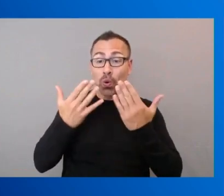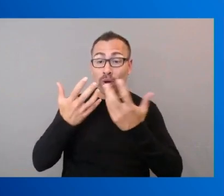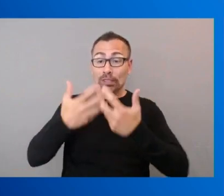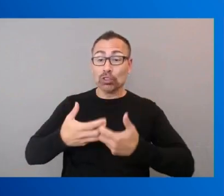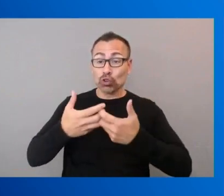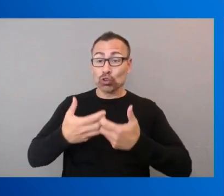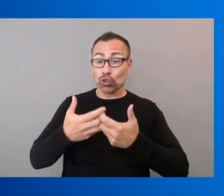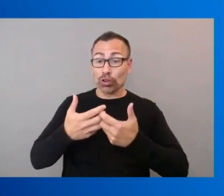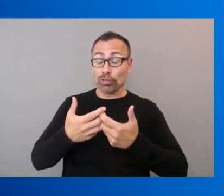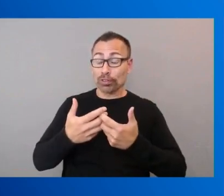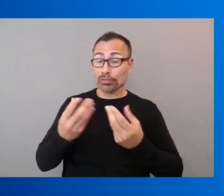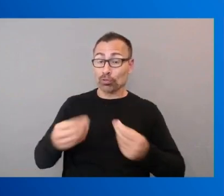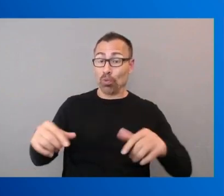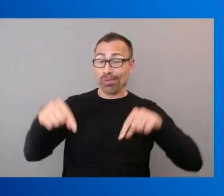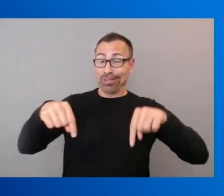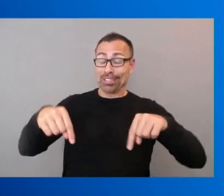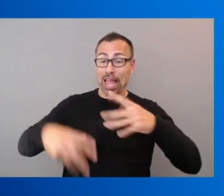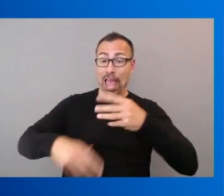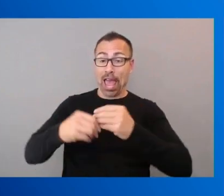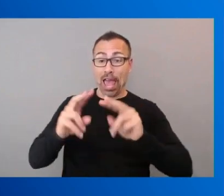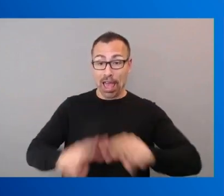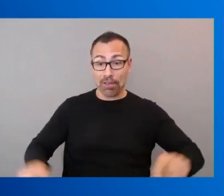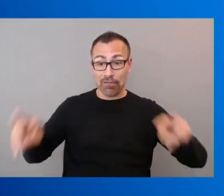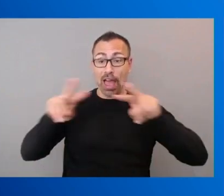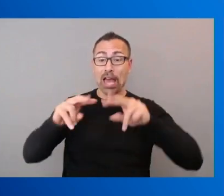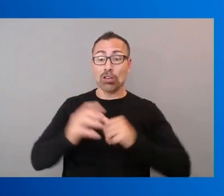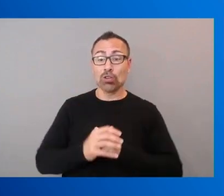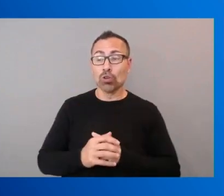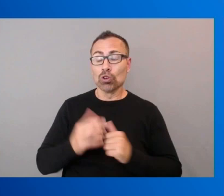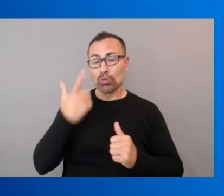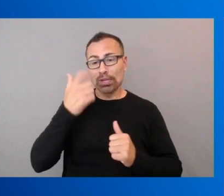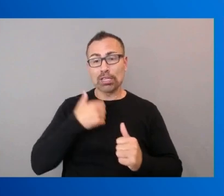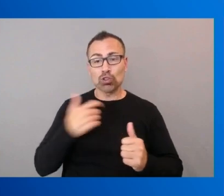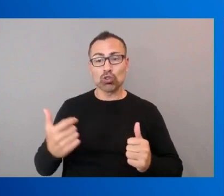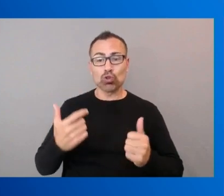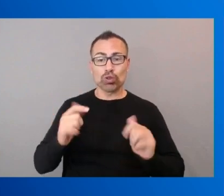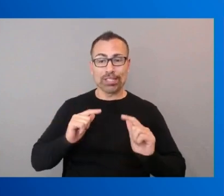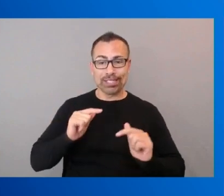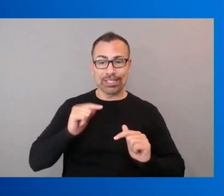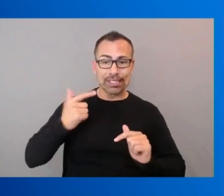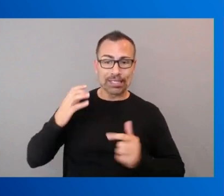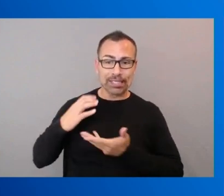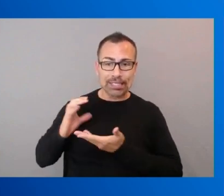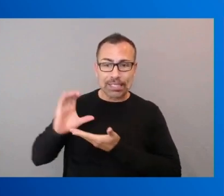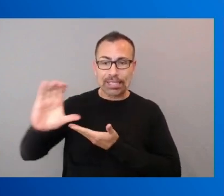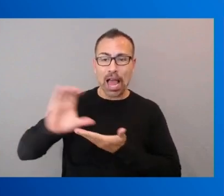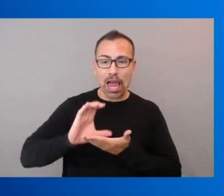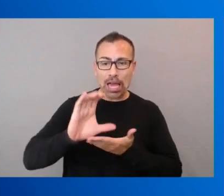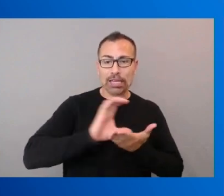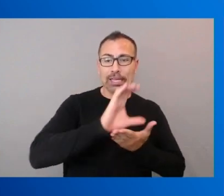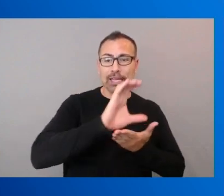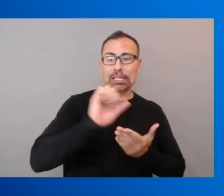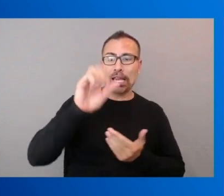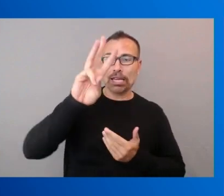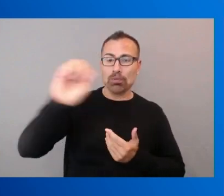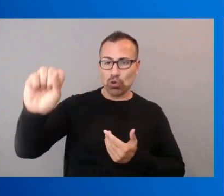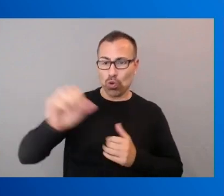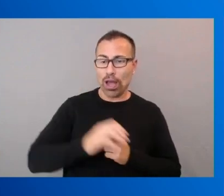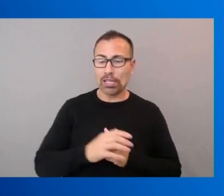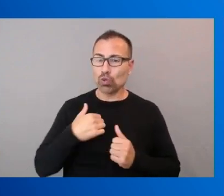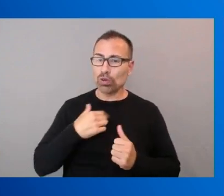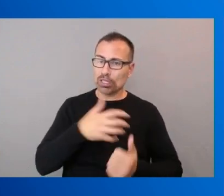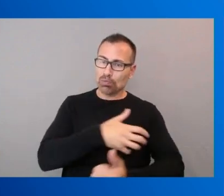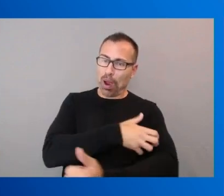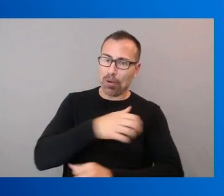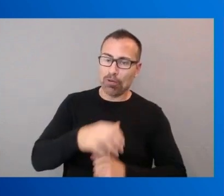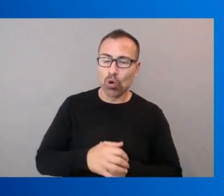early stage, the rapid pace of innovation you get by delegating capabilities down to AWS is really, really powerful. We have entire companies out there who